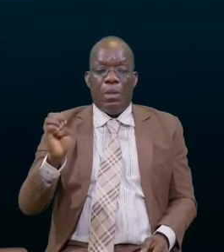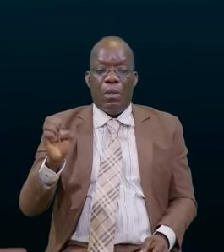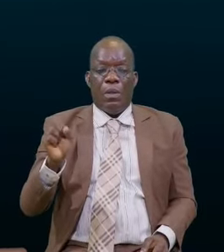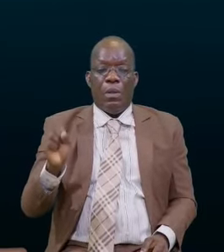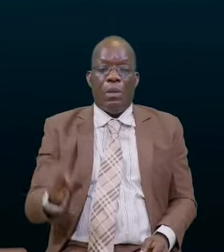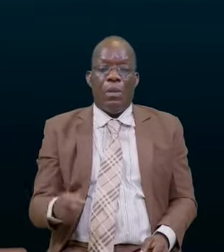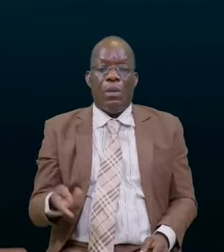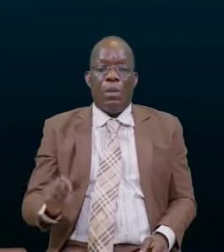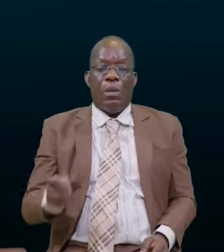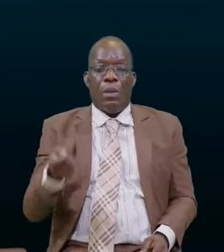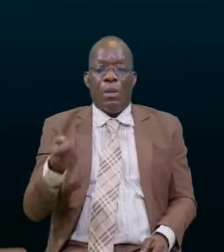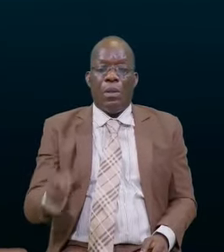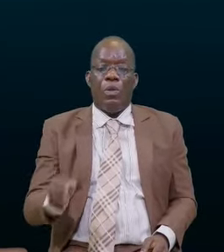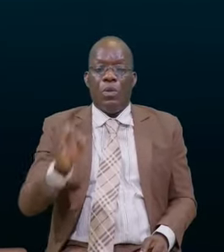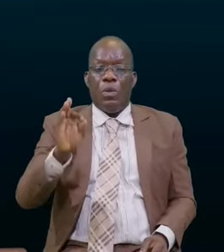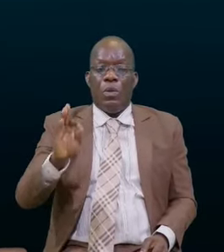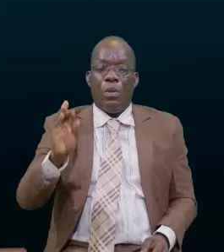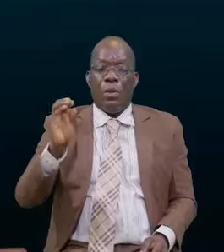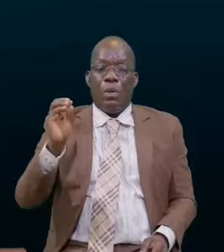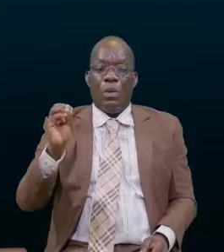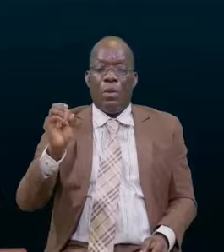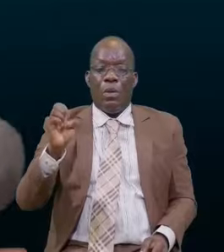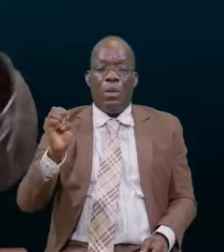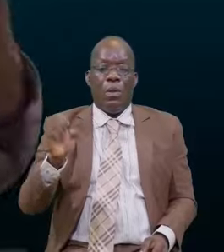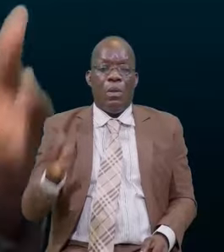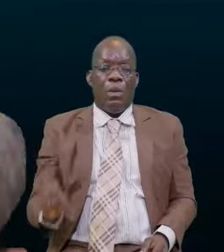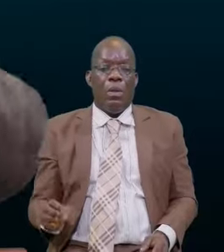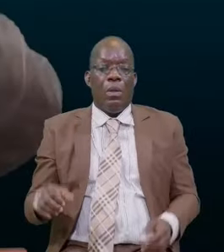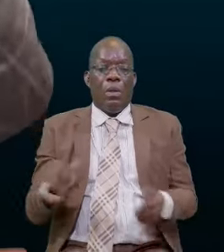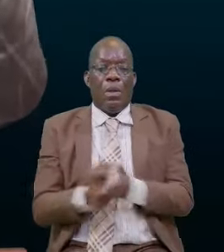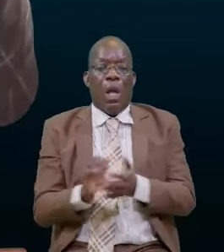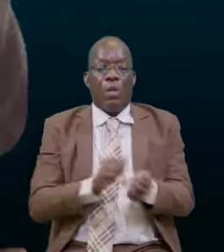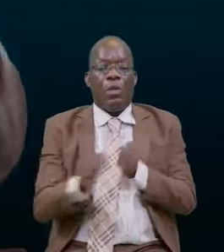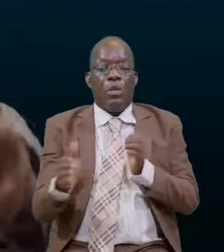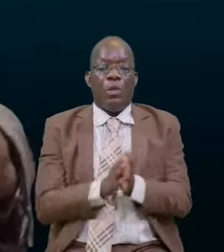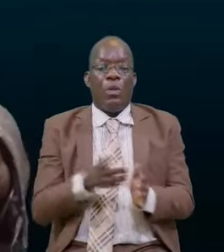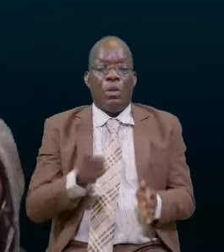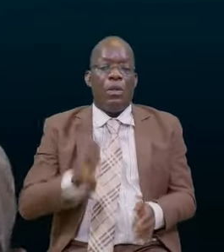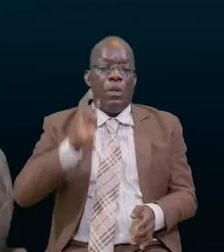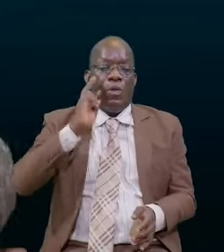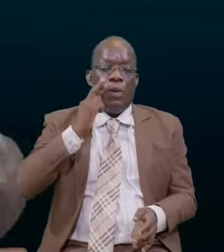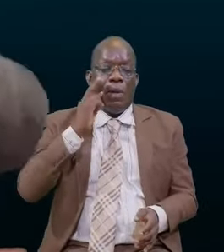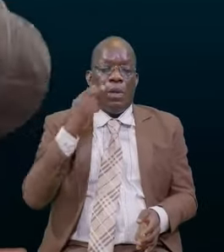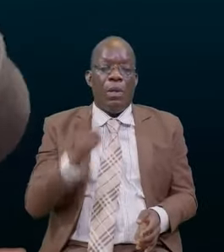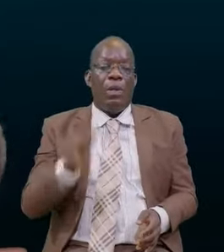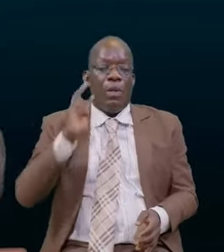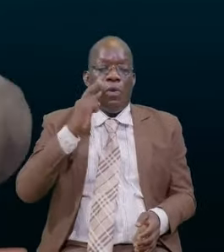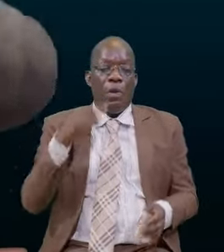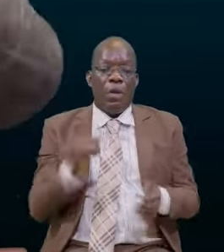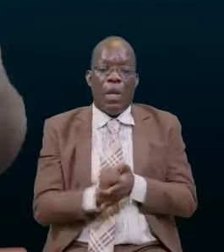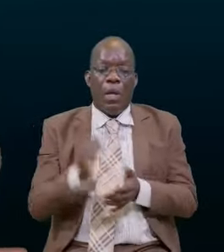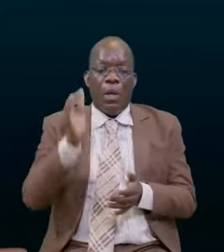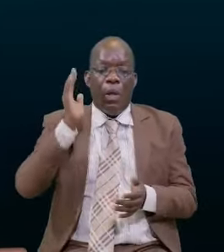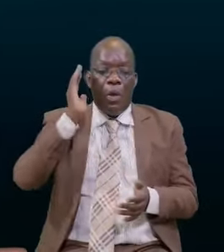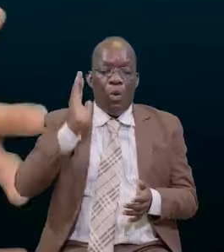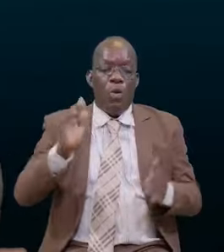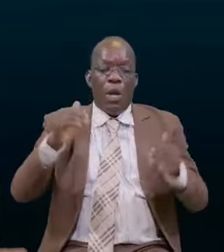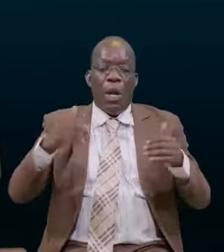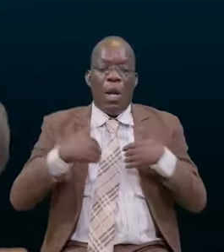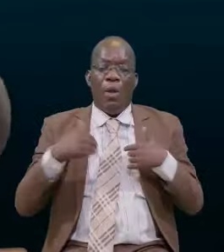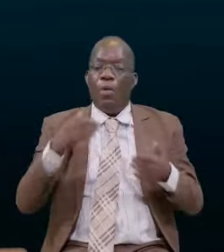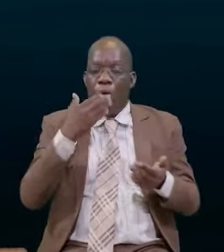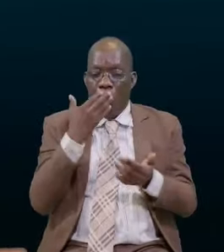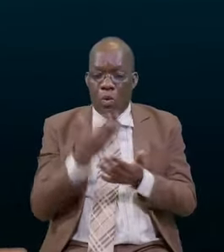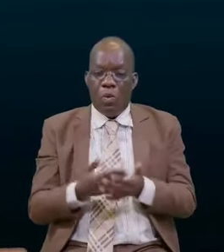Define the vines that corrupt The Vines the vines that ought to bring for good food that ought to bring blessing